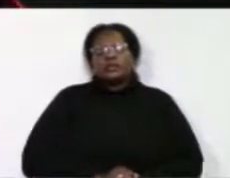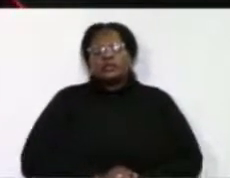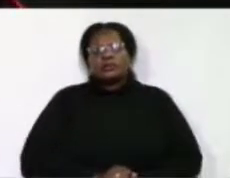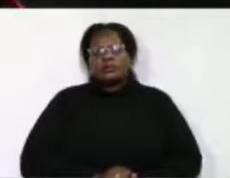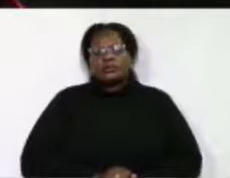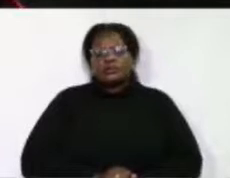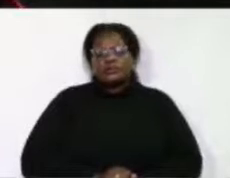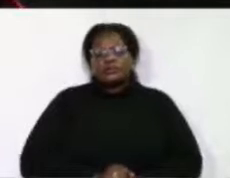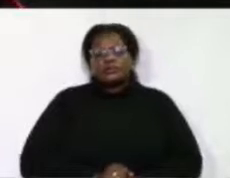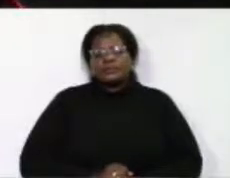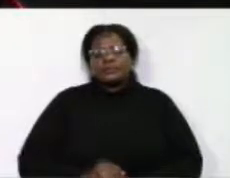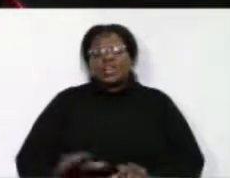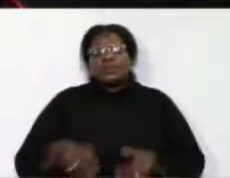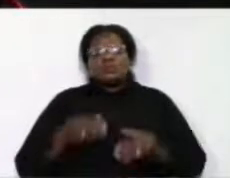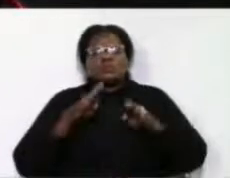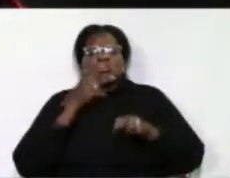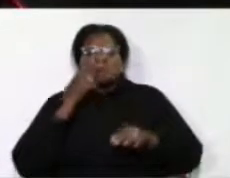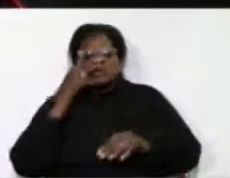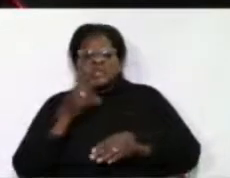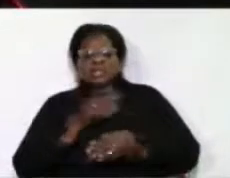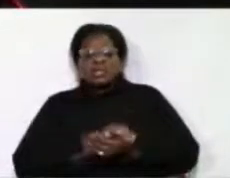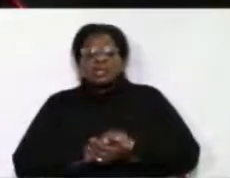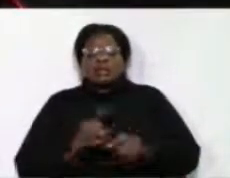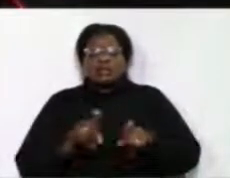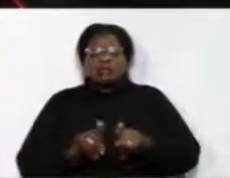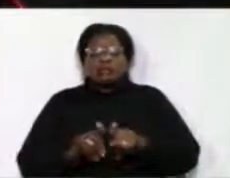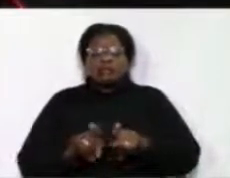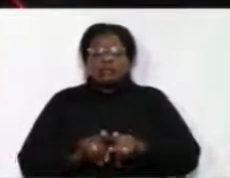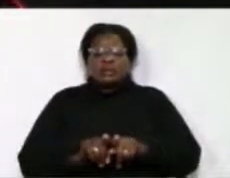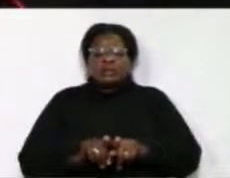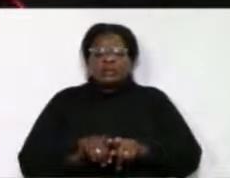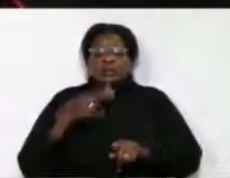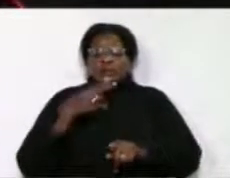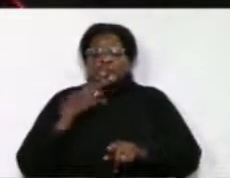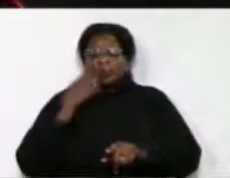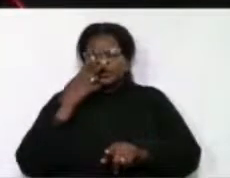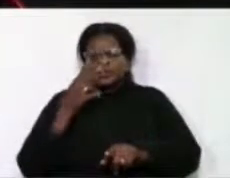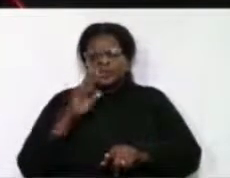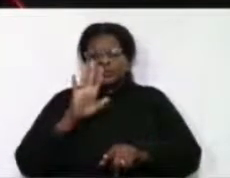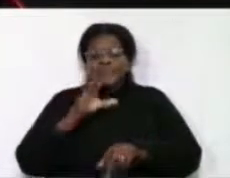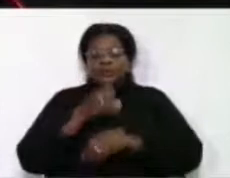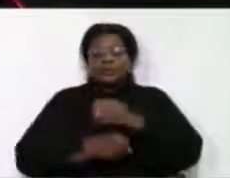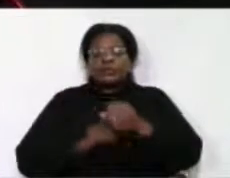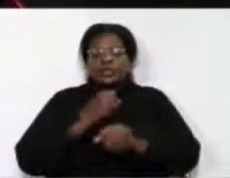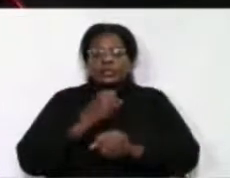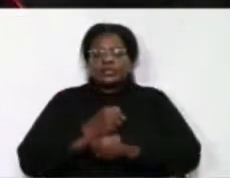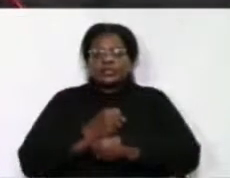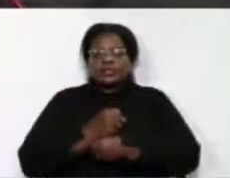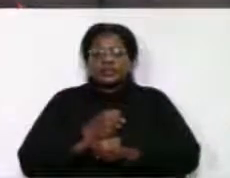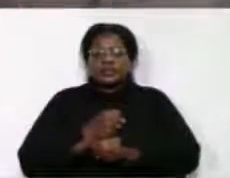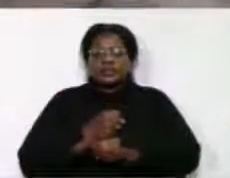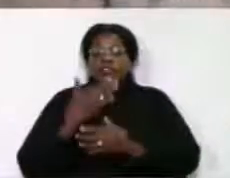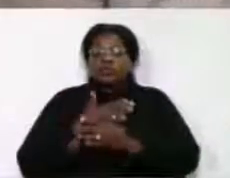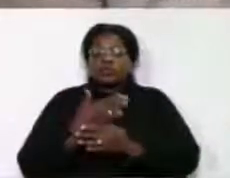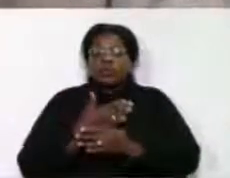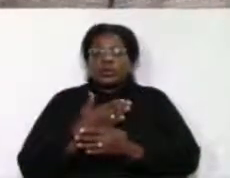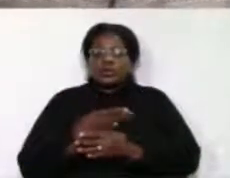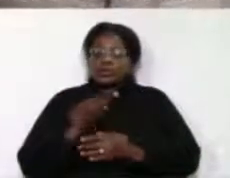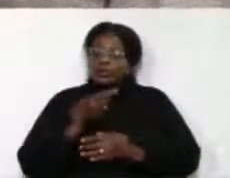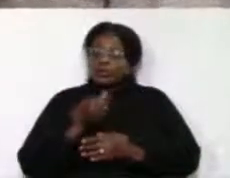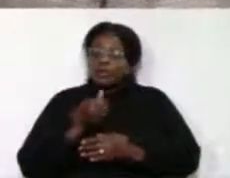you'll see if you download or you have 5 years of accounts of a company, they'll have columns of 2015,